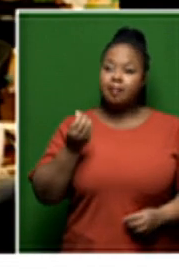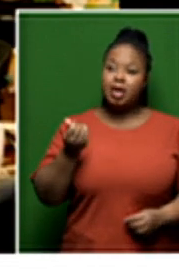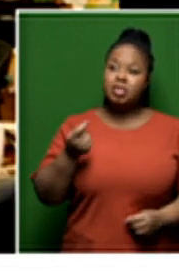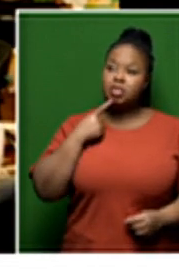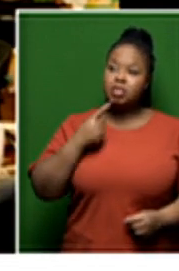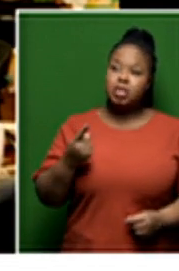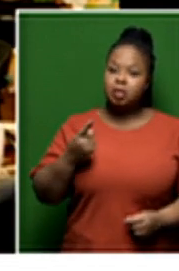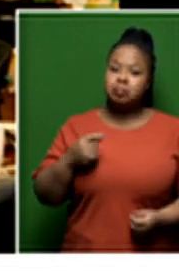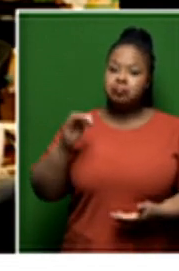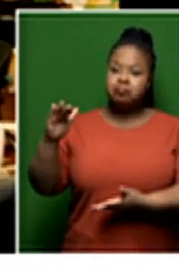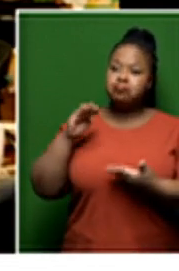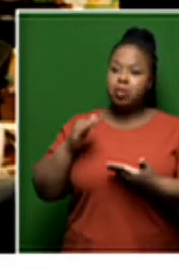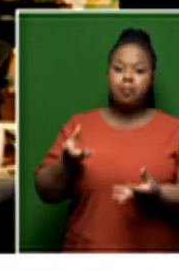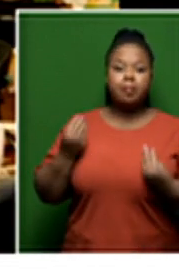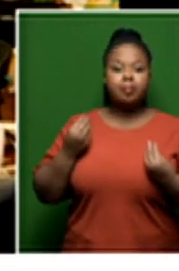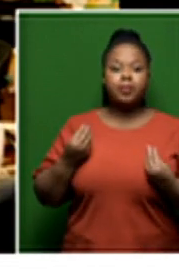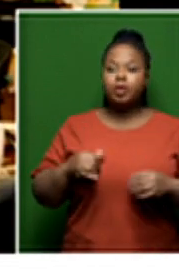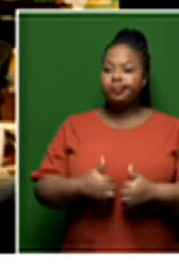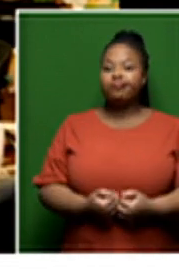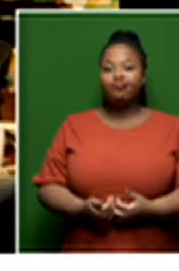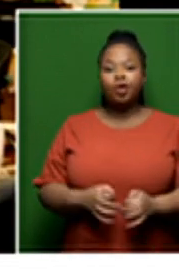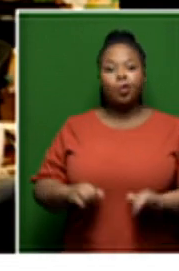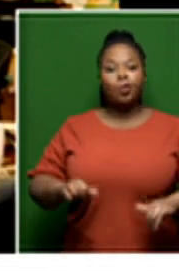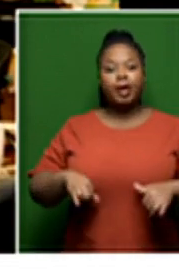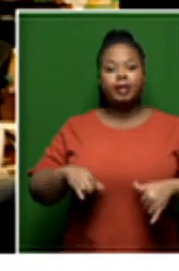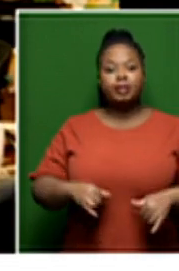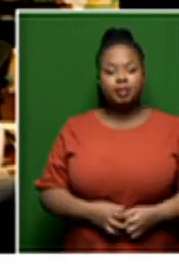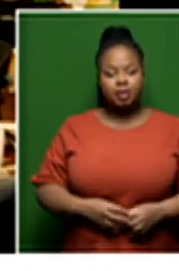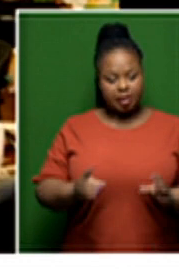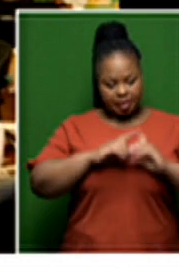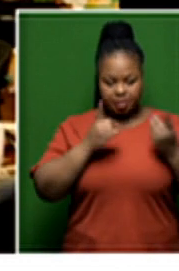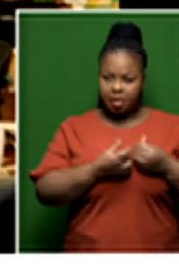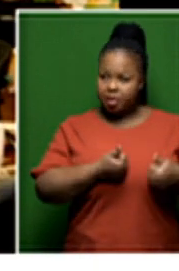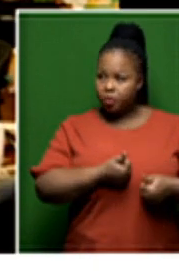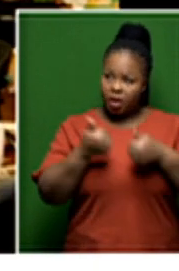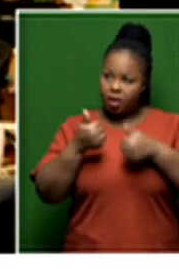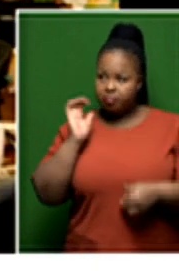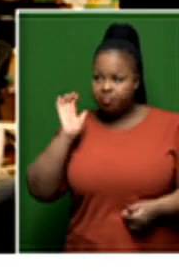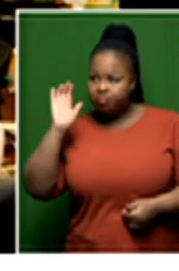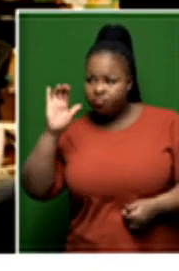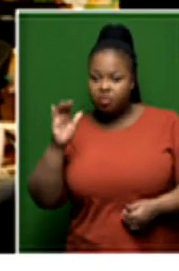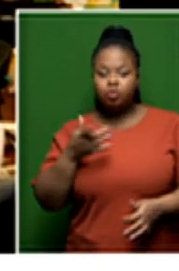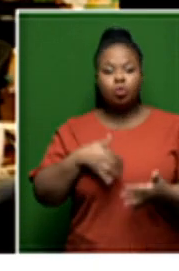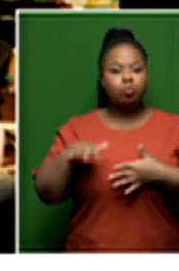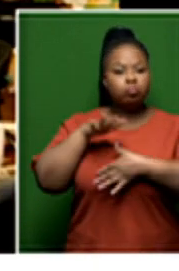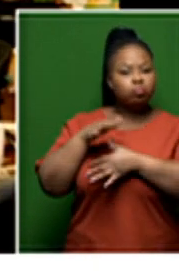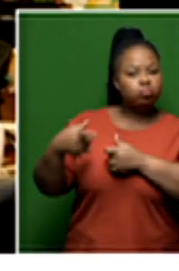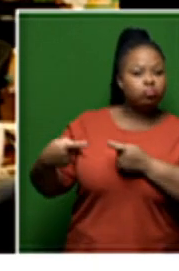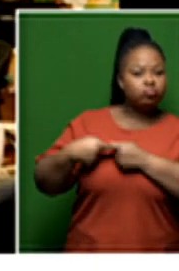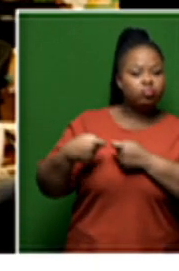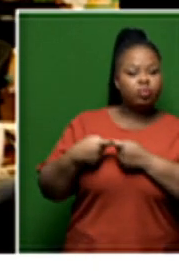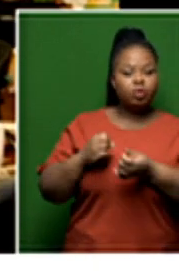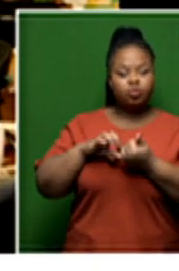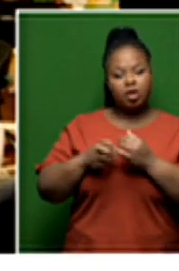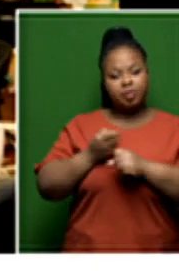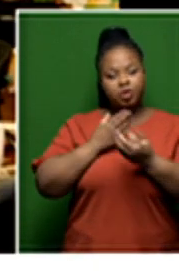through. And the department itself had to go back and reprioritize funding to make sure that there's